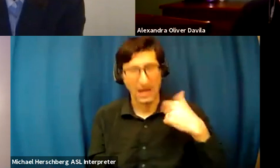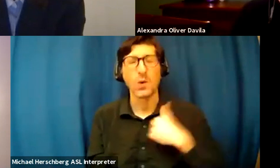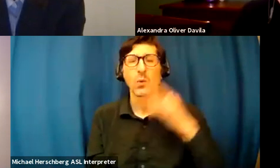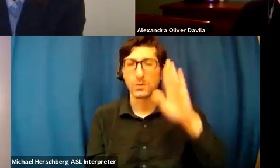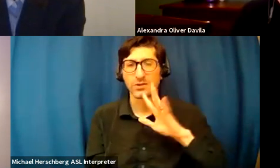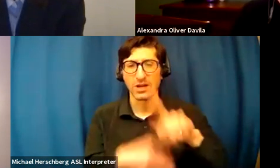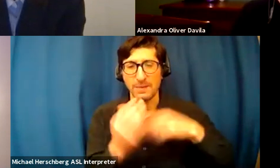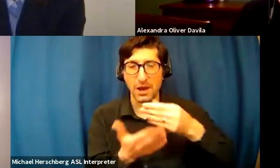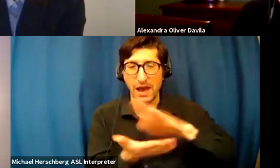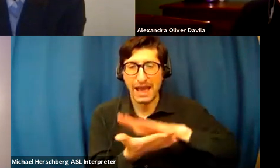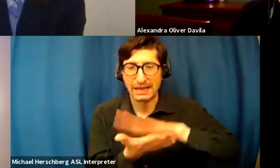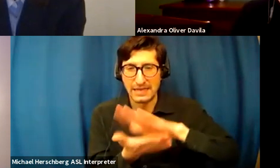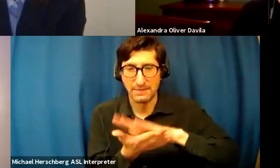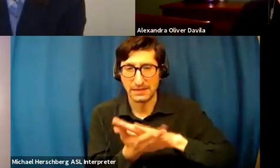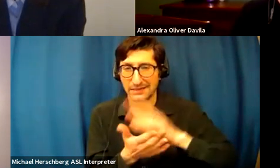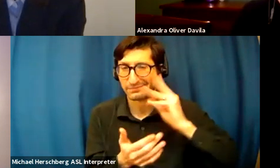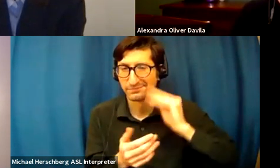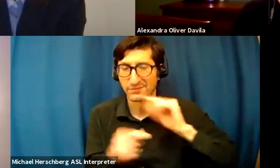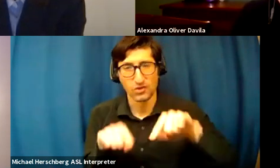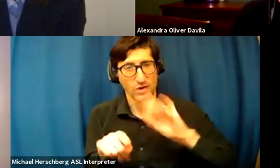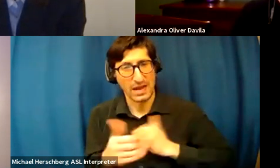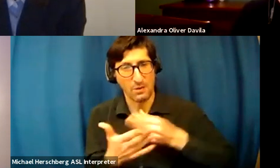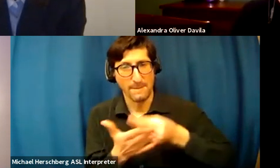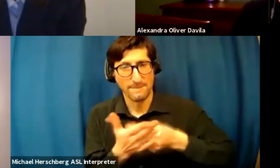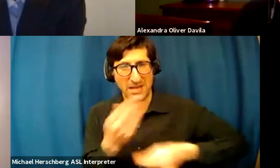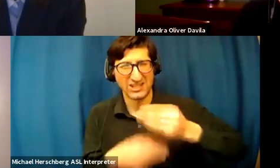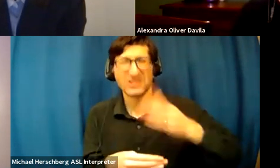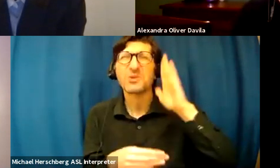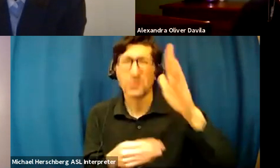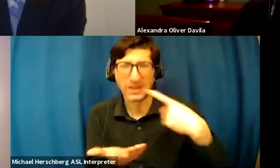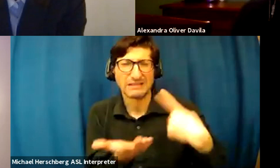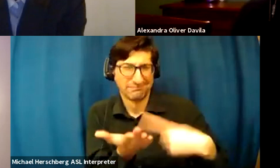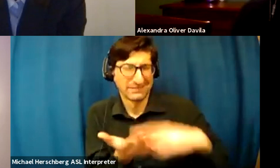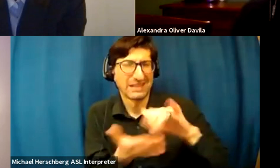definitely be part of our ongoing conversations over the next several months.